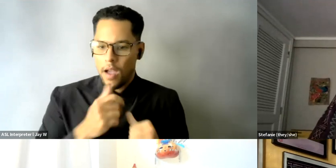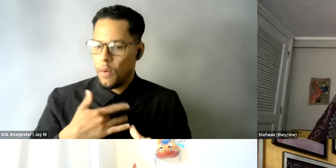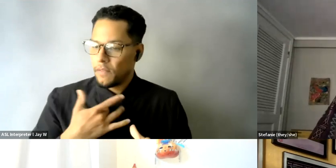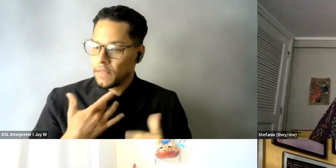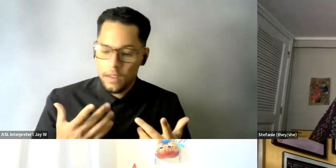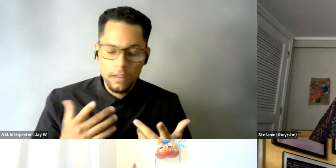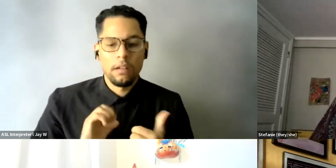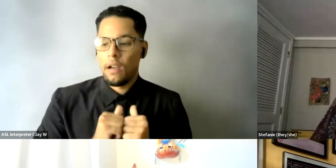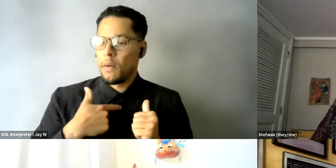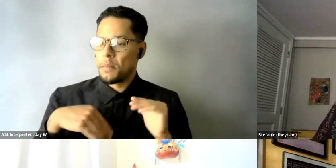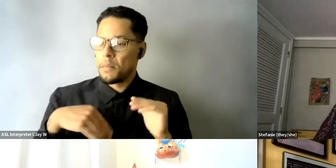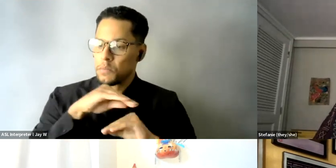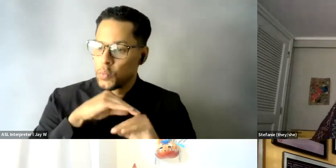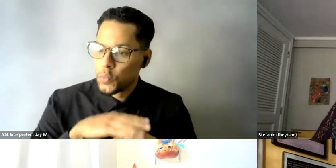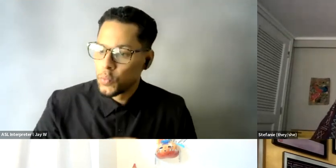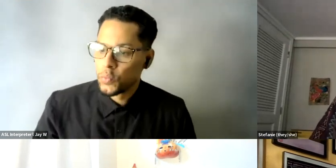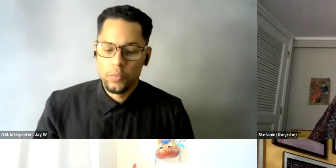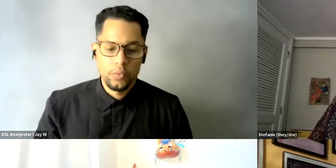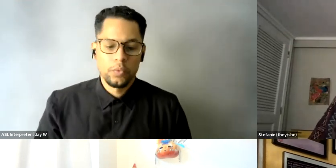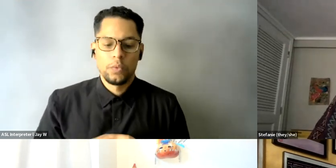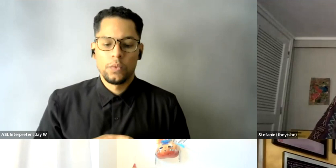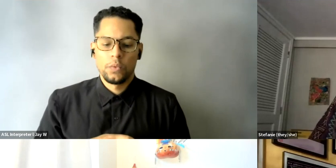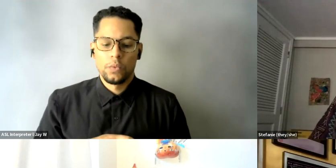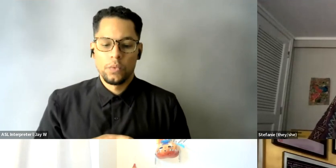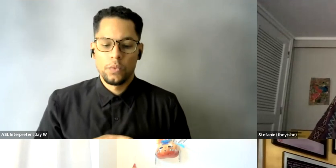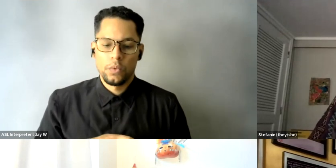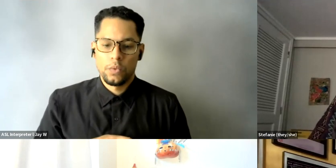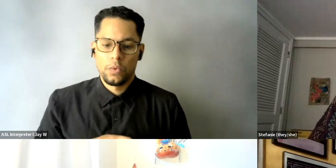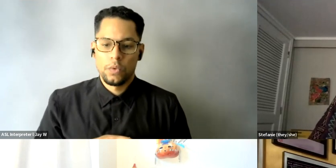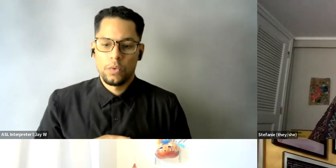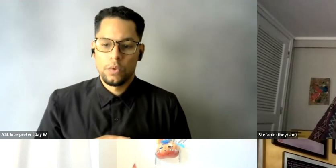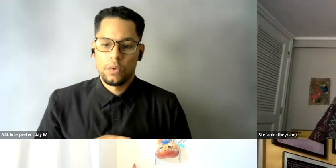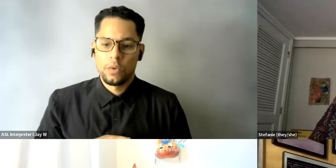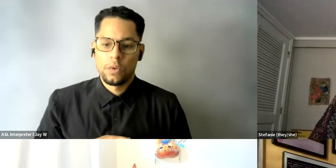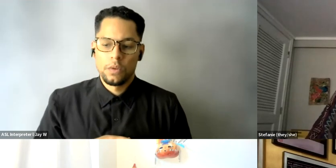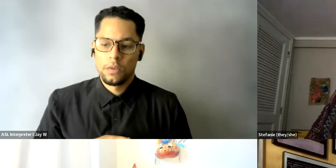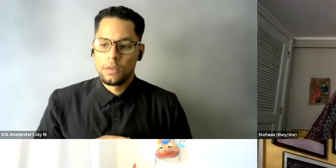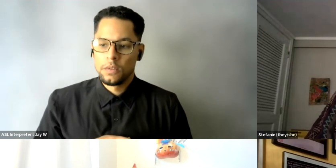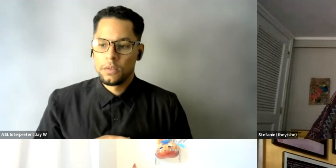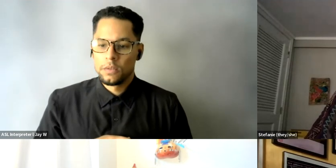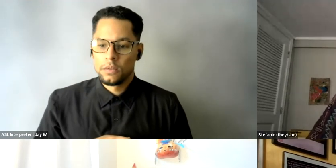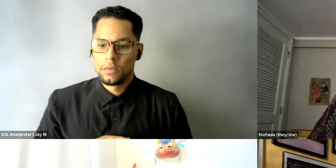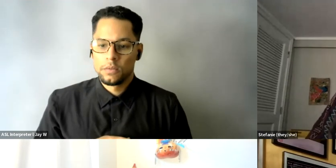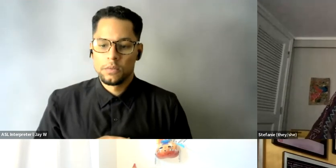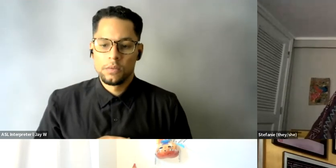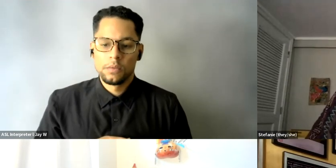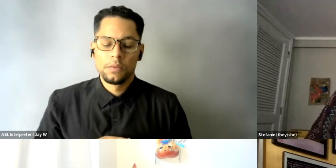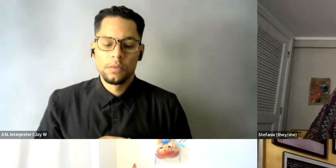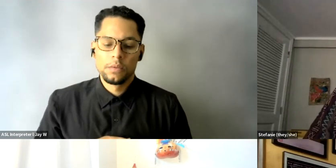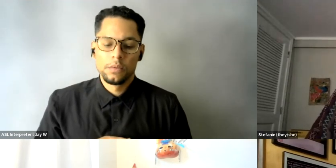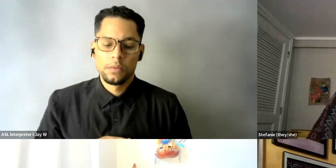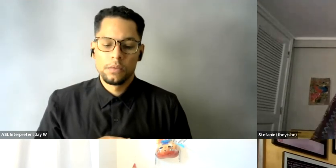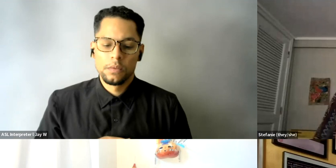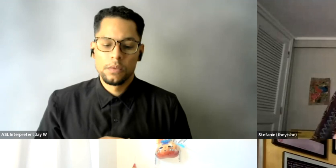But I do believe that there were aspects of that where I didn't know what was being